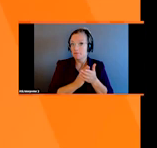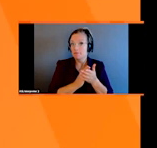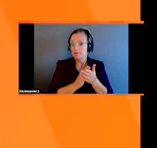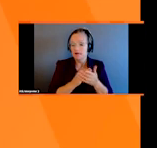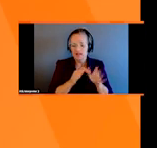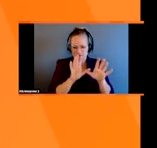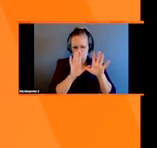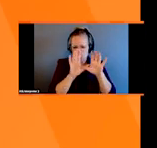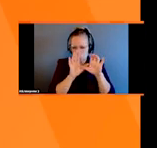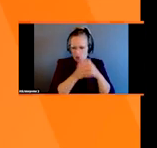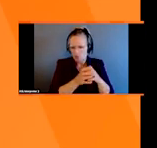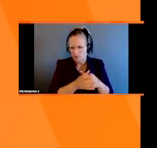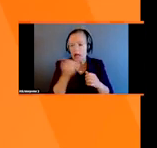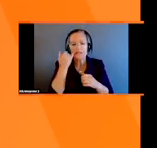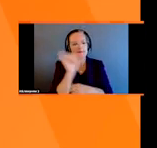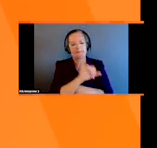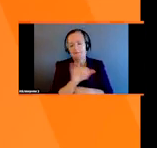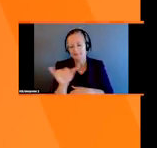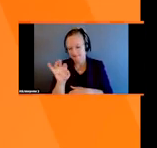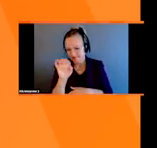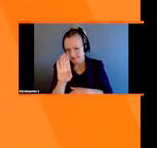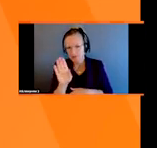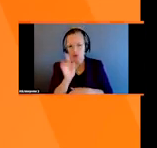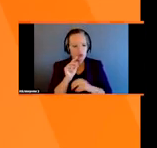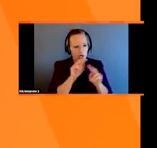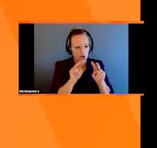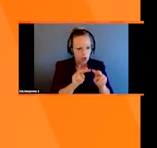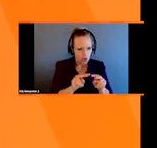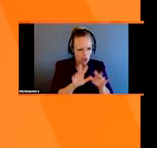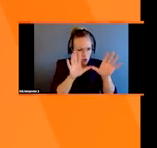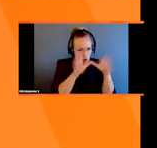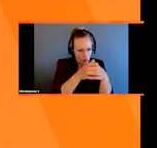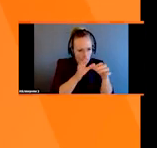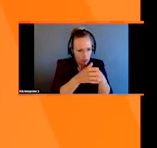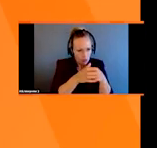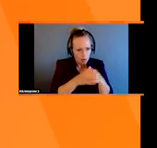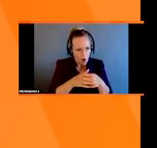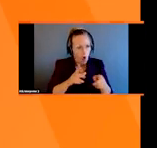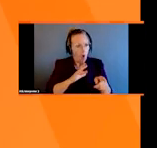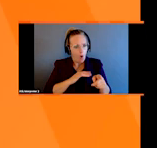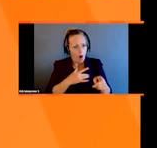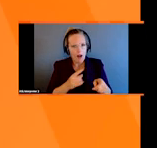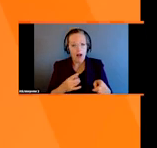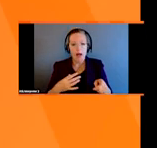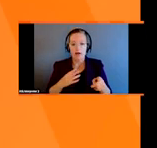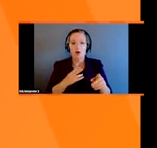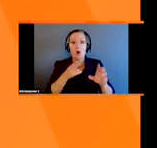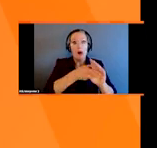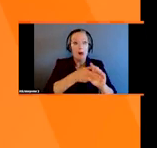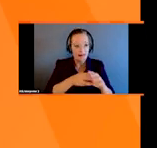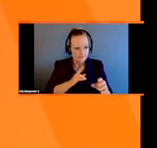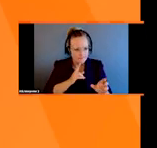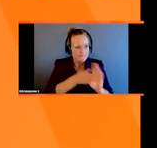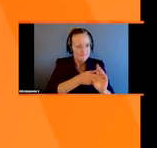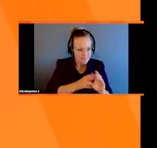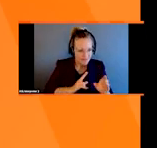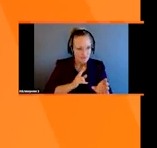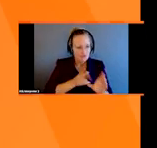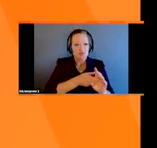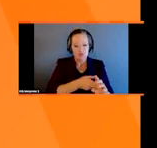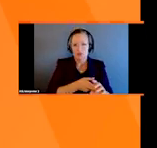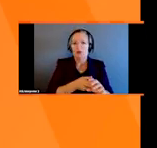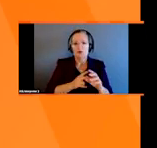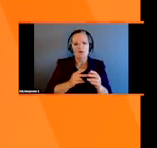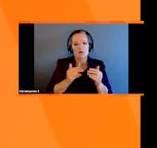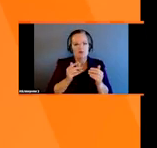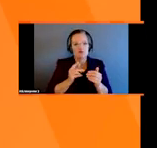like Facebook groups. You can look for those groups. You can find those people. You can apply to join those groups. And I would try to remain active in